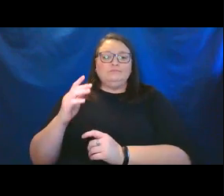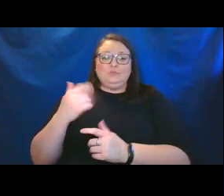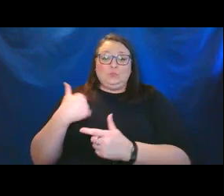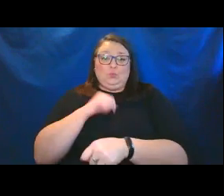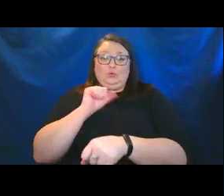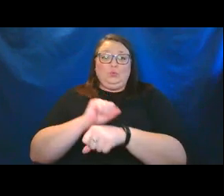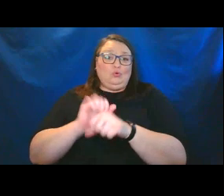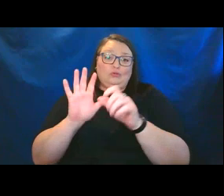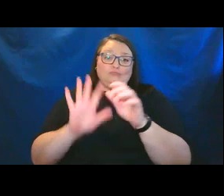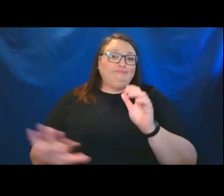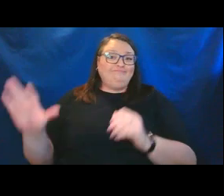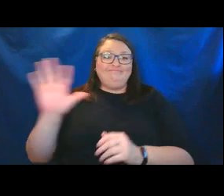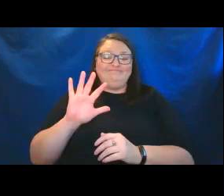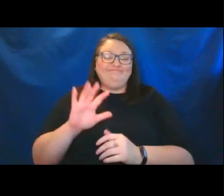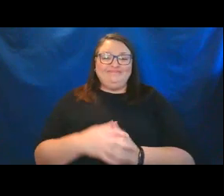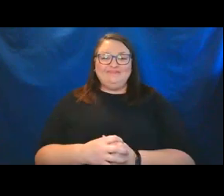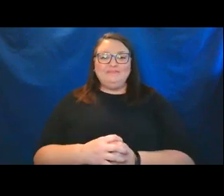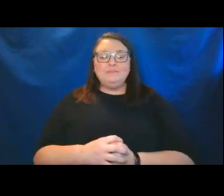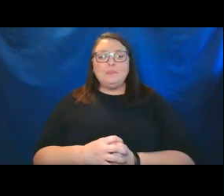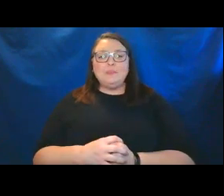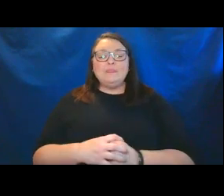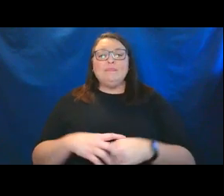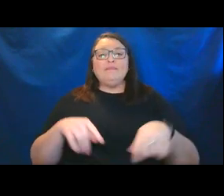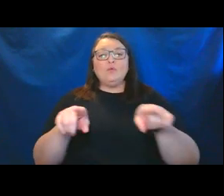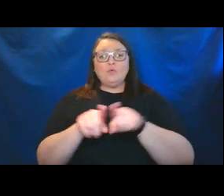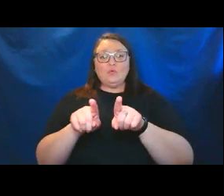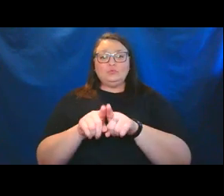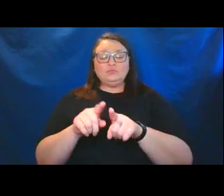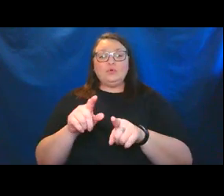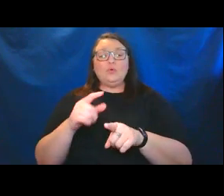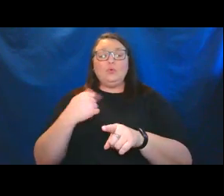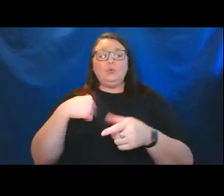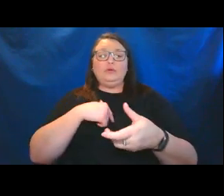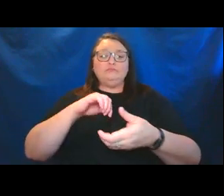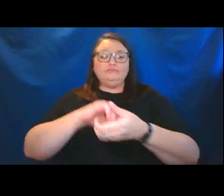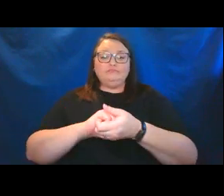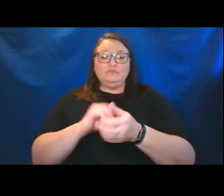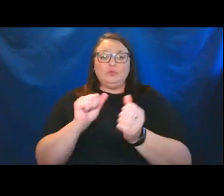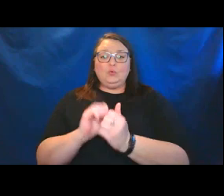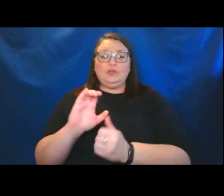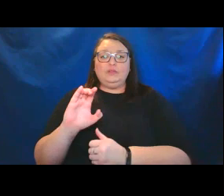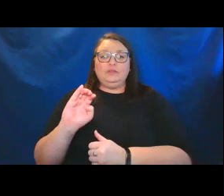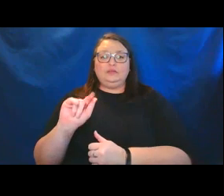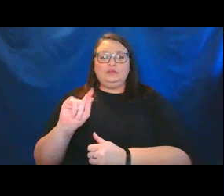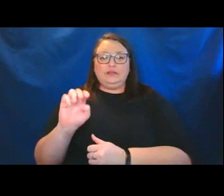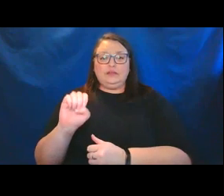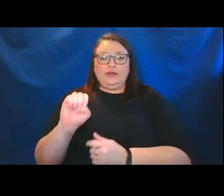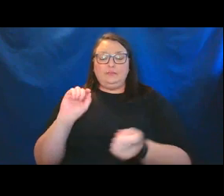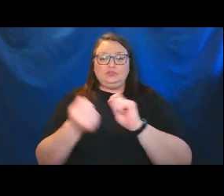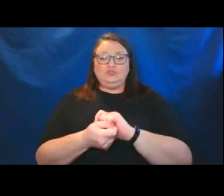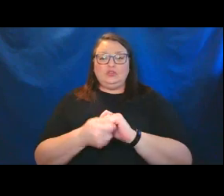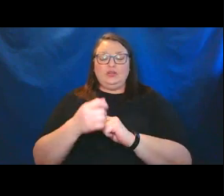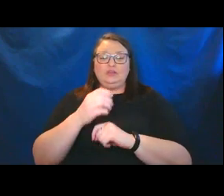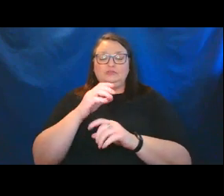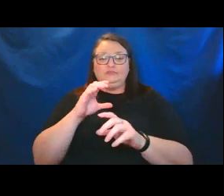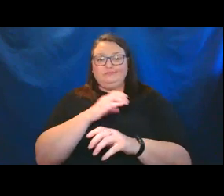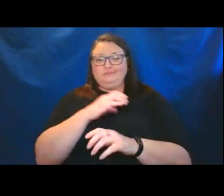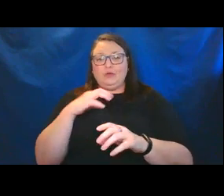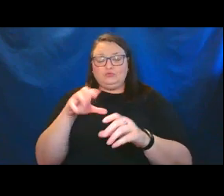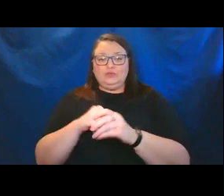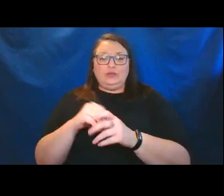place. We are also collaborating with the Climate Change Council in Puerto Rico and the Puerto